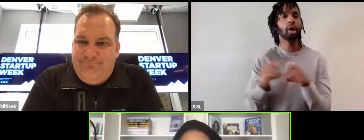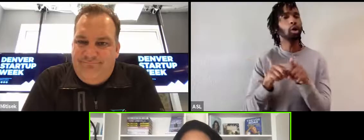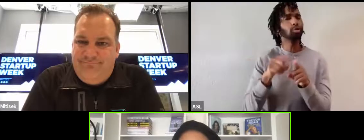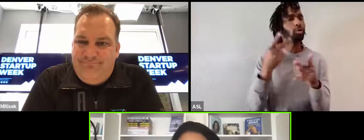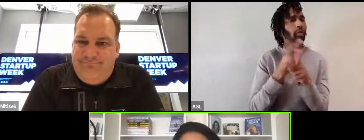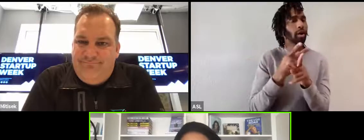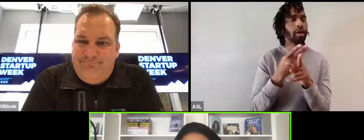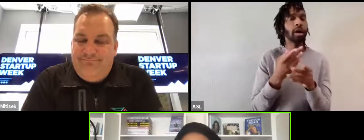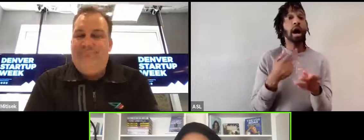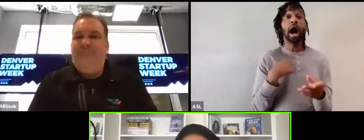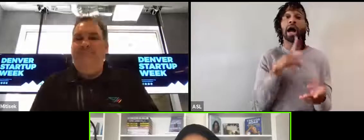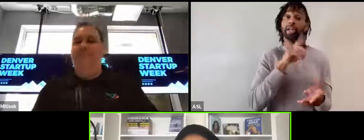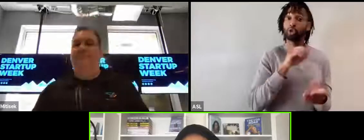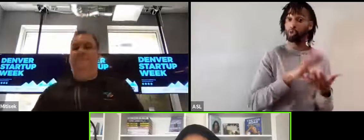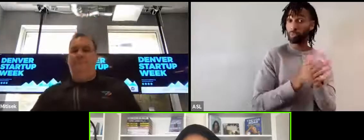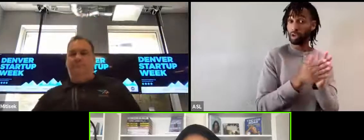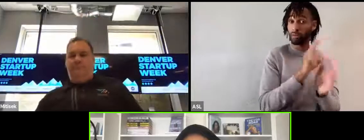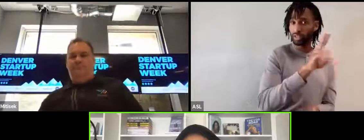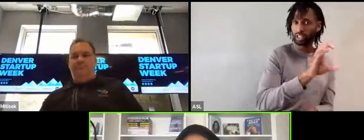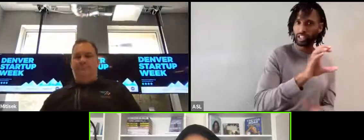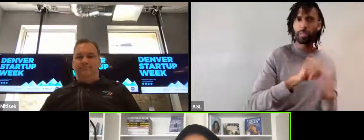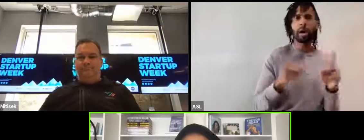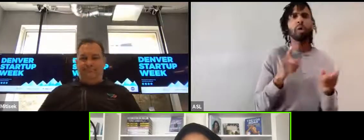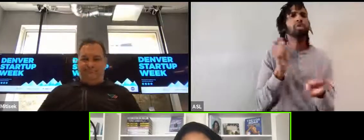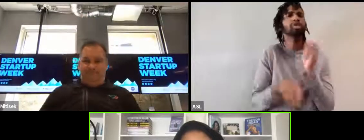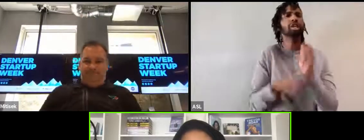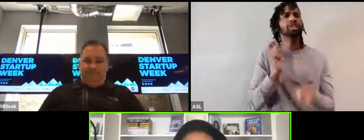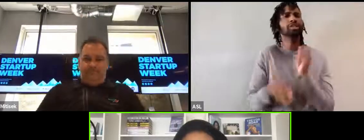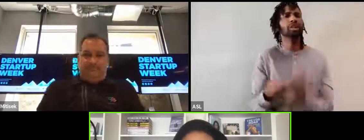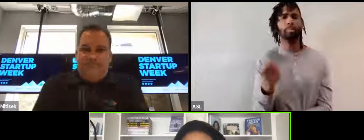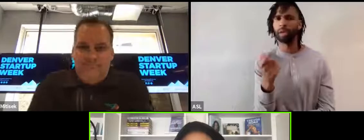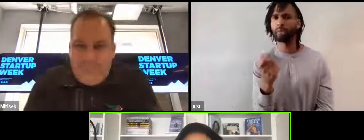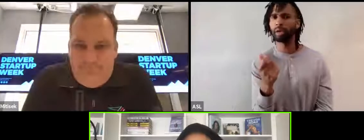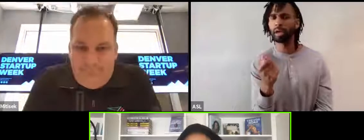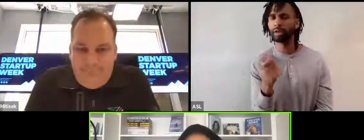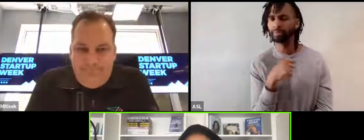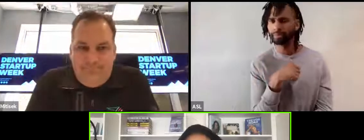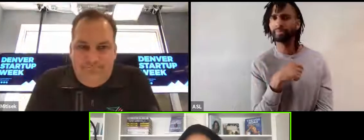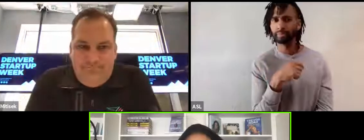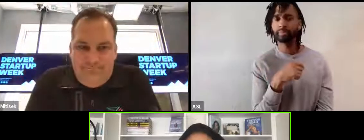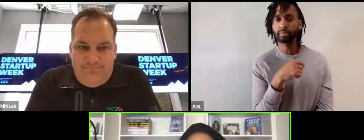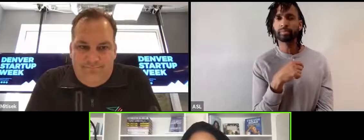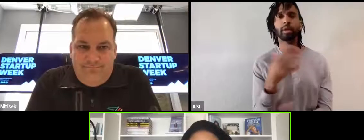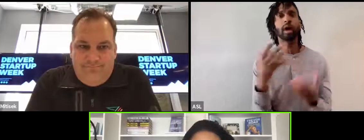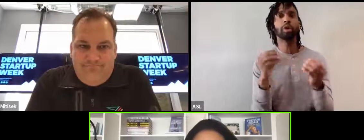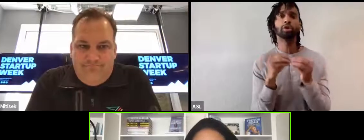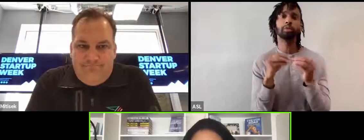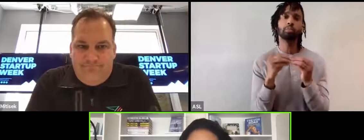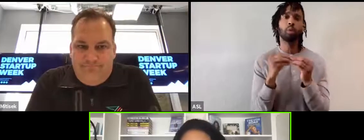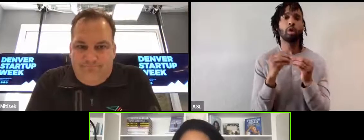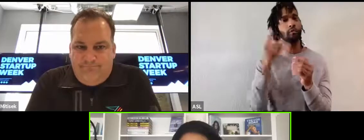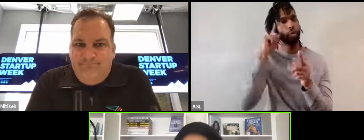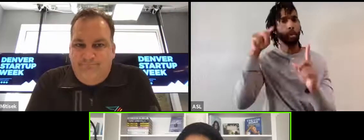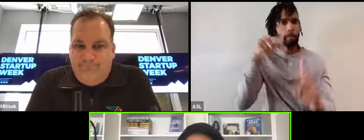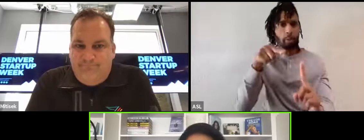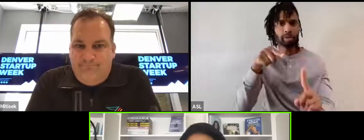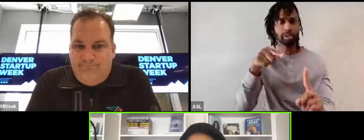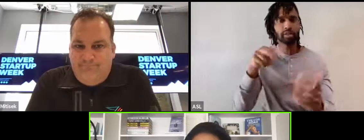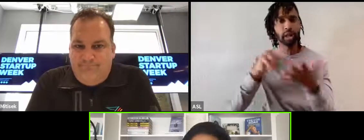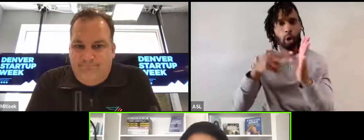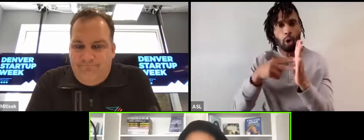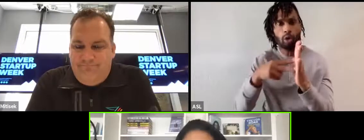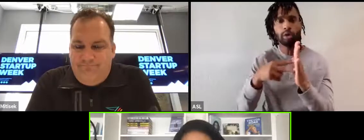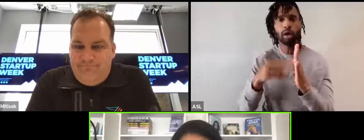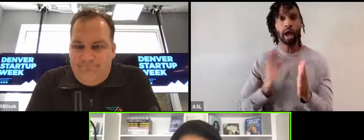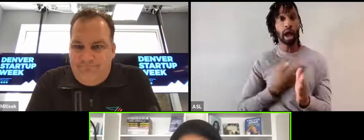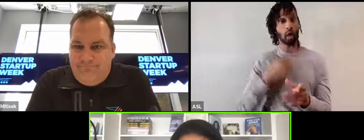but maybe I want to shake things up, kind of like what we were doing at Backstage. I want to shake things up and I want to do so for a purpose. What is that purpose? Our